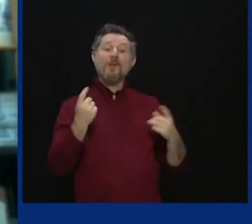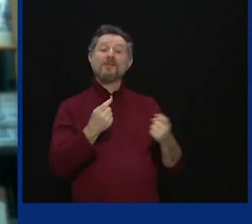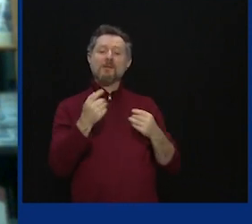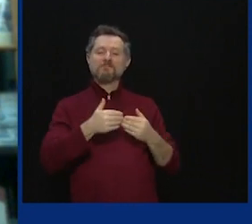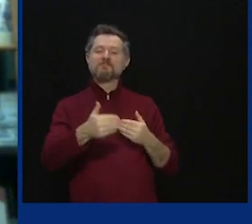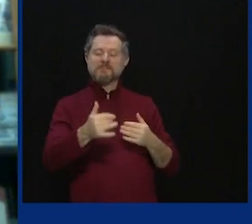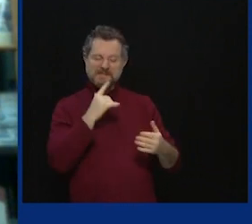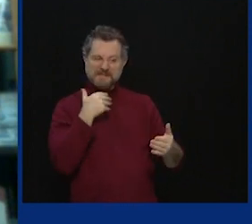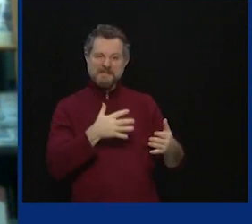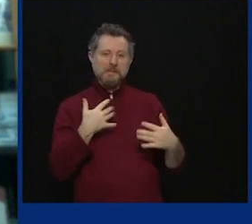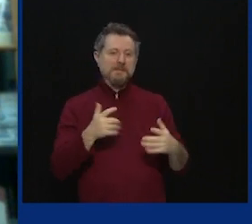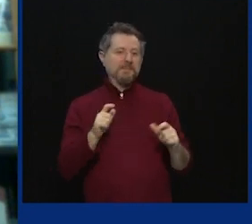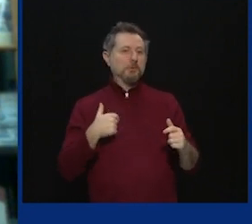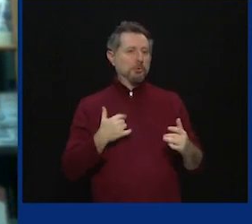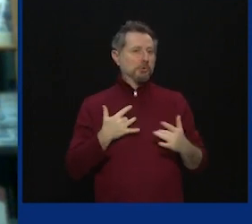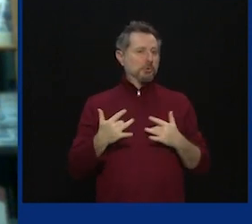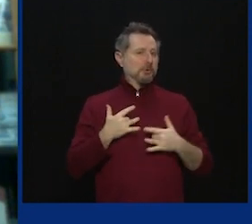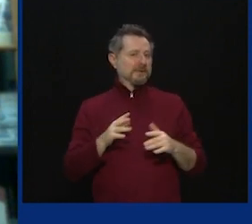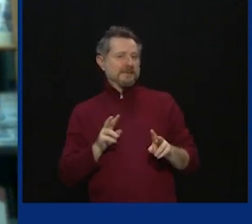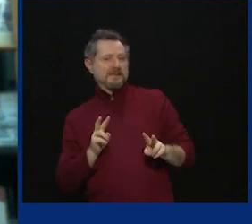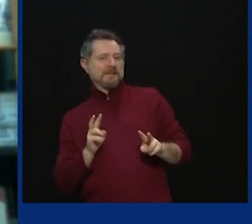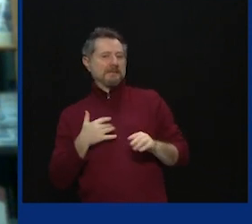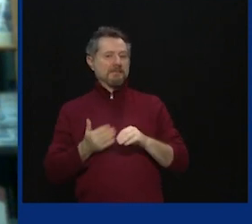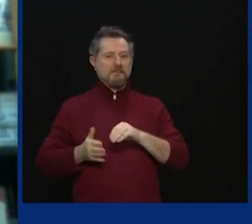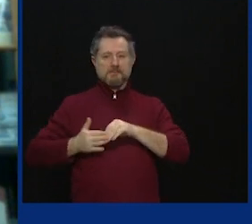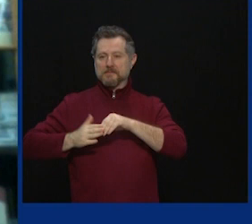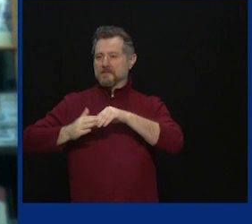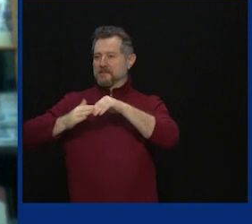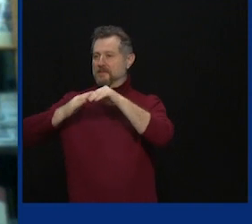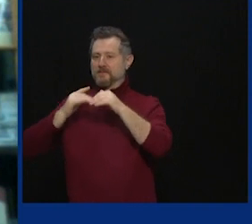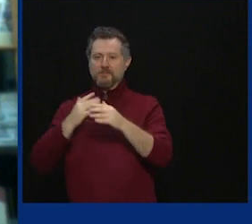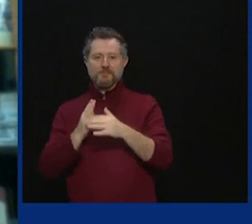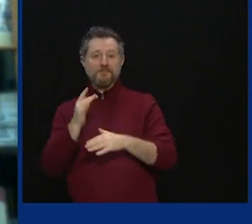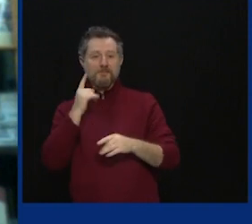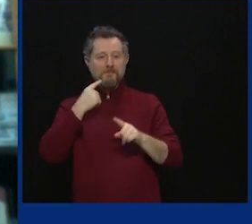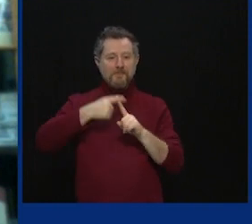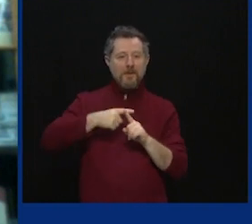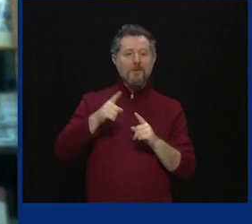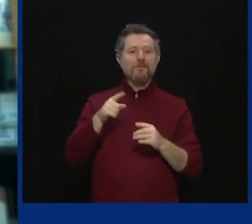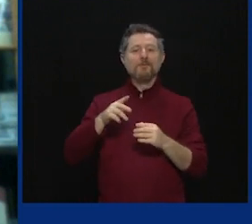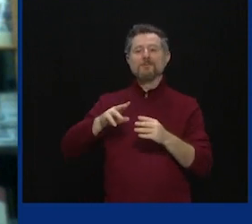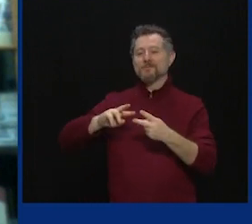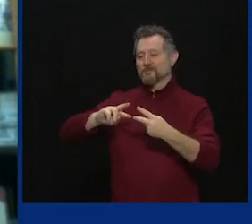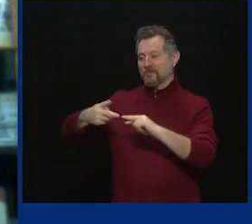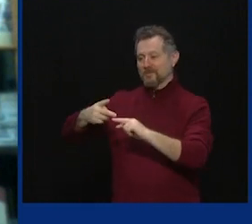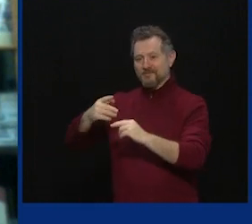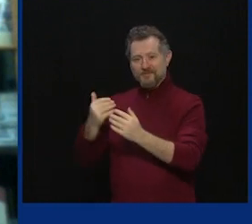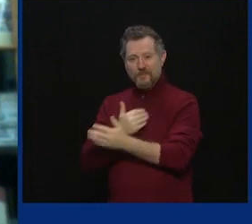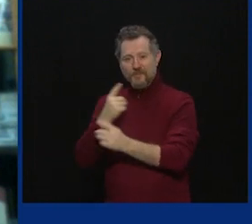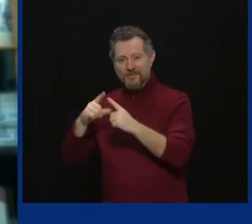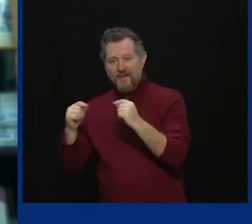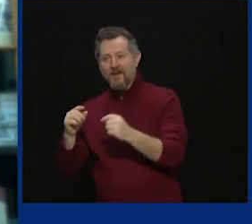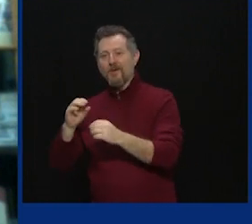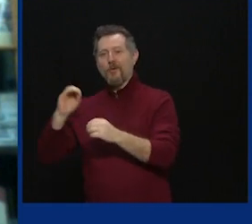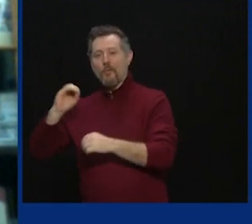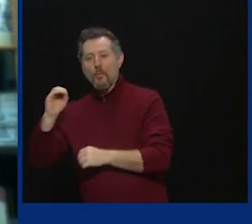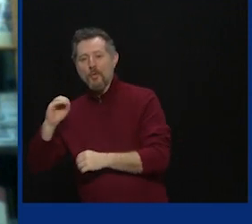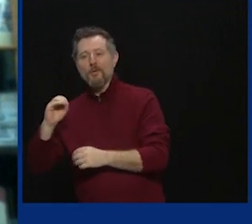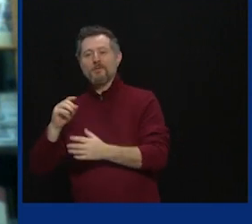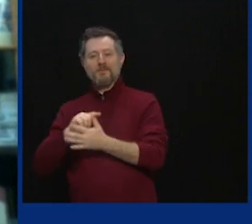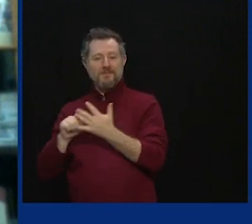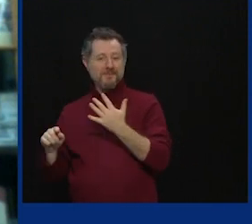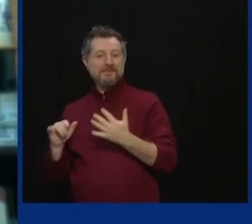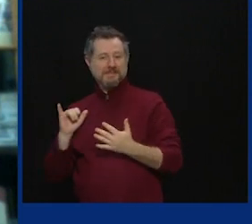see post-holidays, and the new strain is also a major concern. So all of these things make today's situation